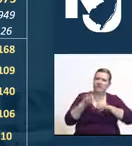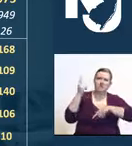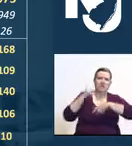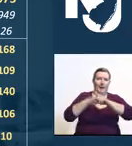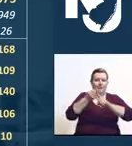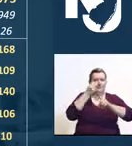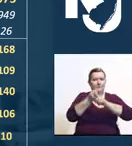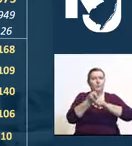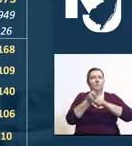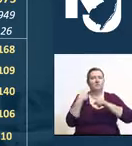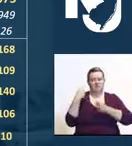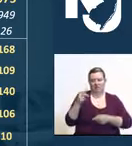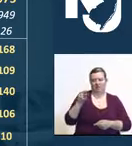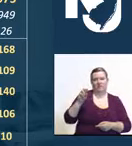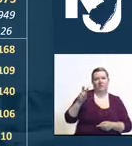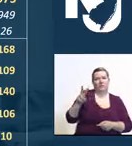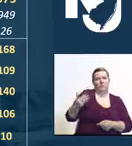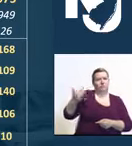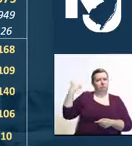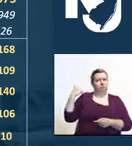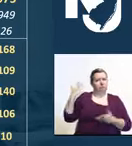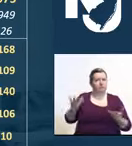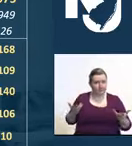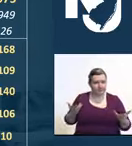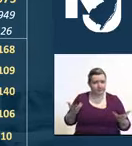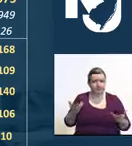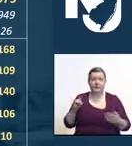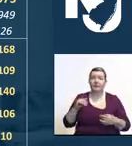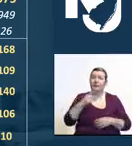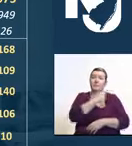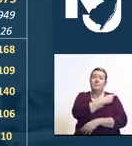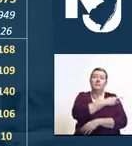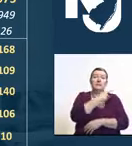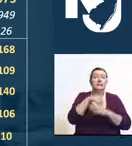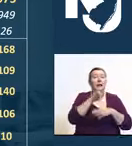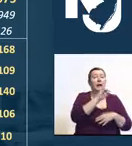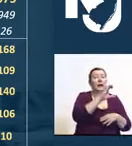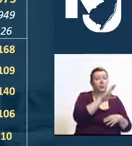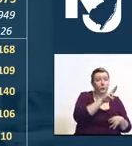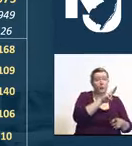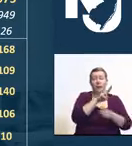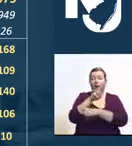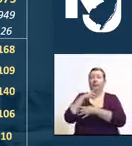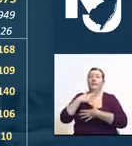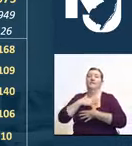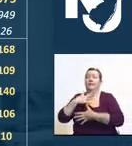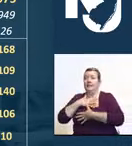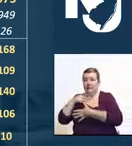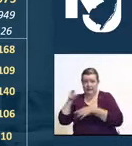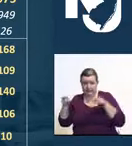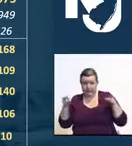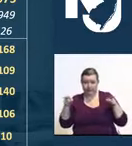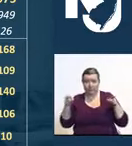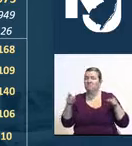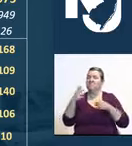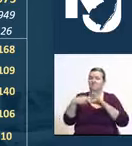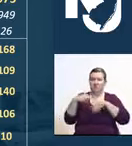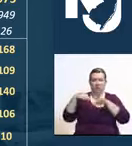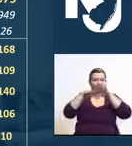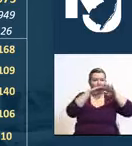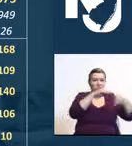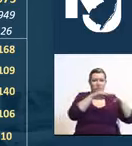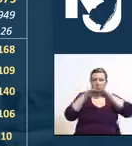November 28th. The number of patients in our ICUs and requiring a ventilator are also both down near their 3-month